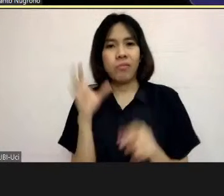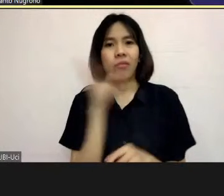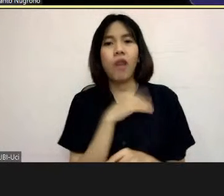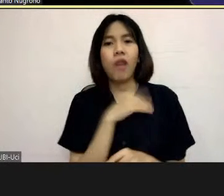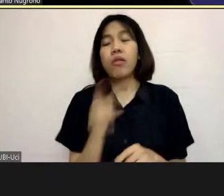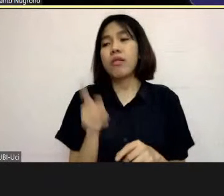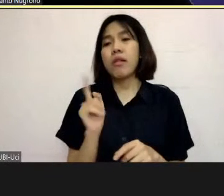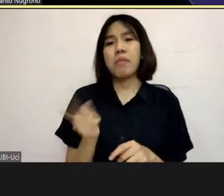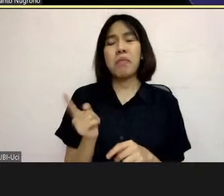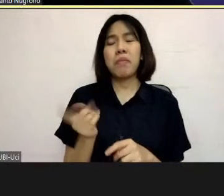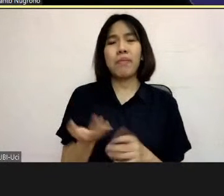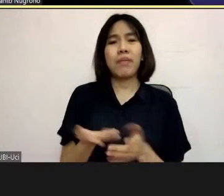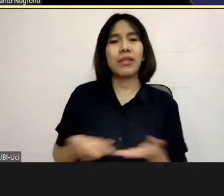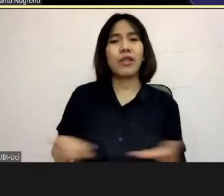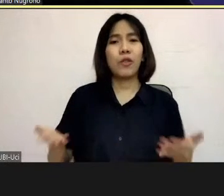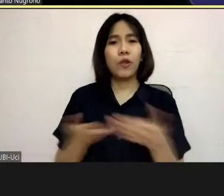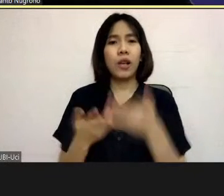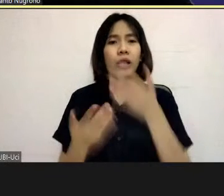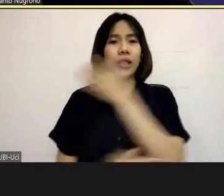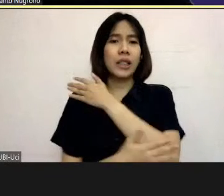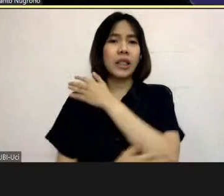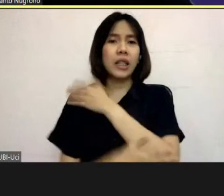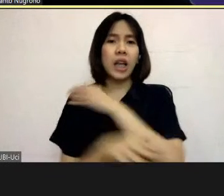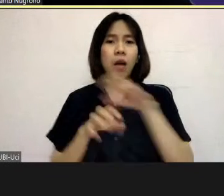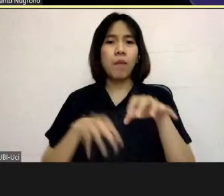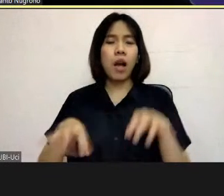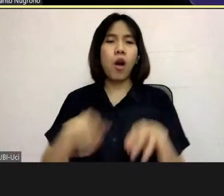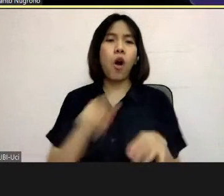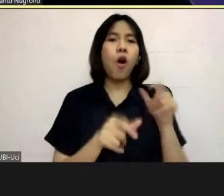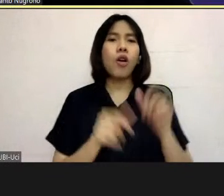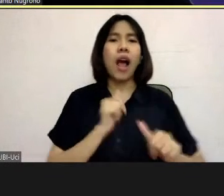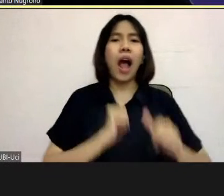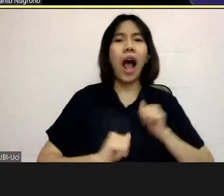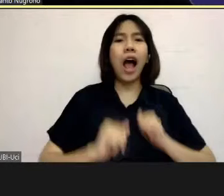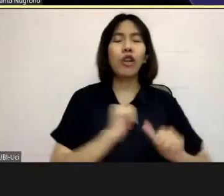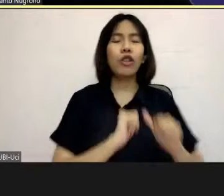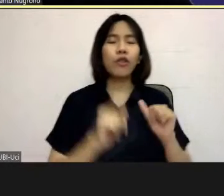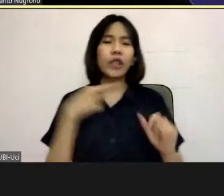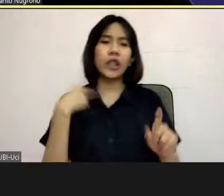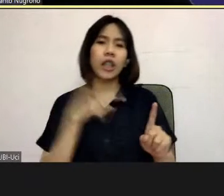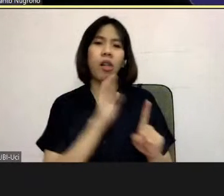are persecuted, victims of fake news,